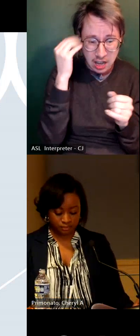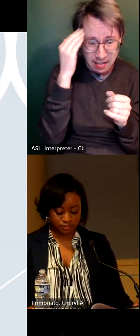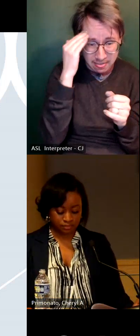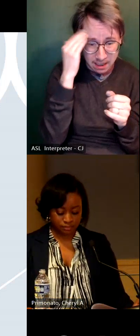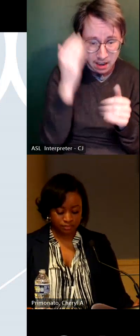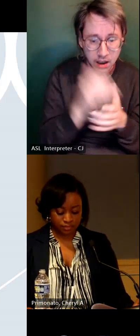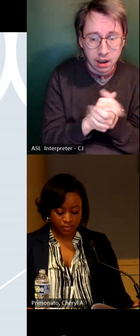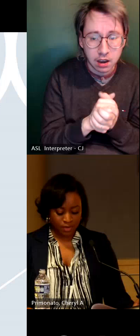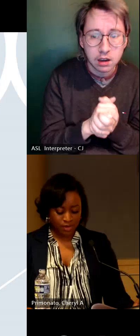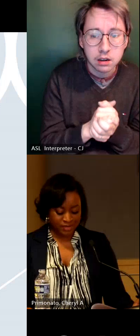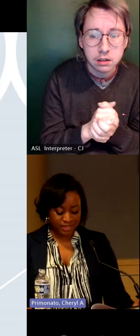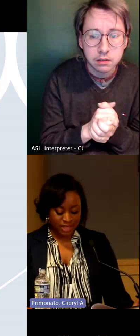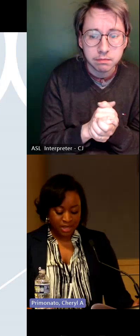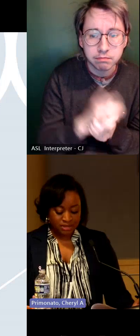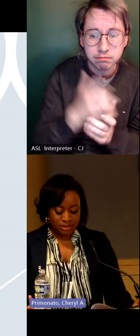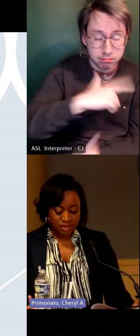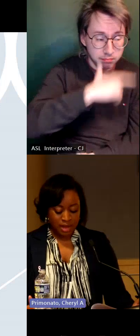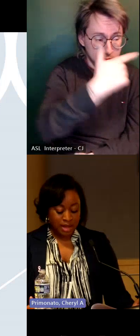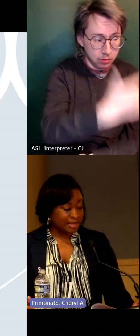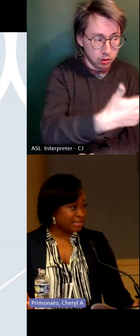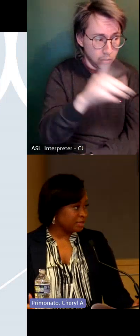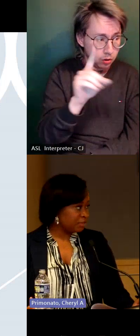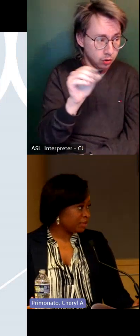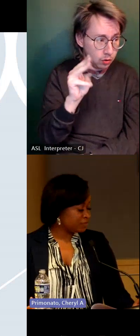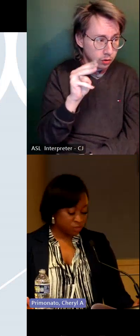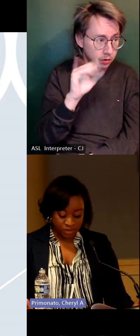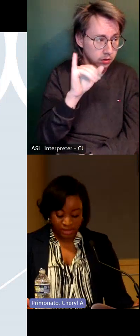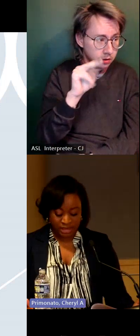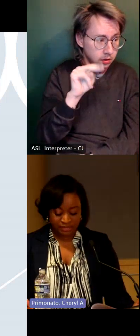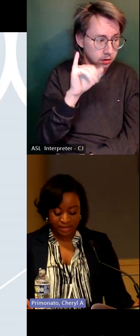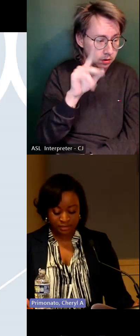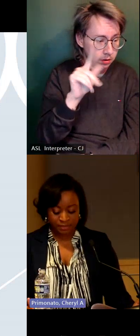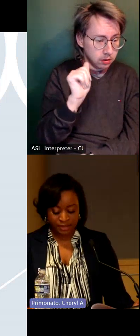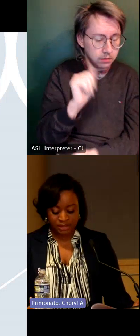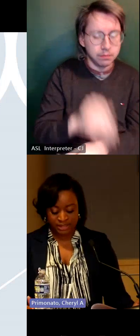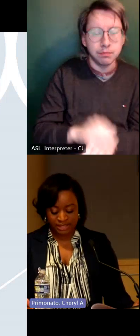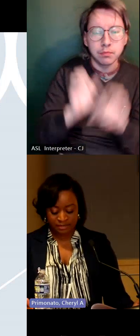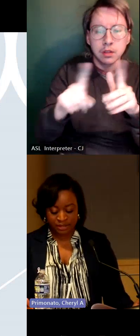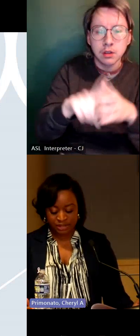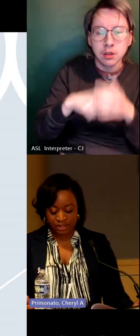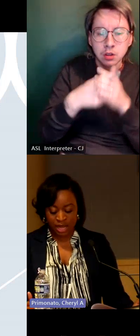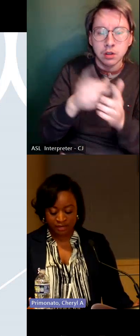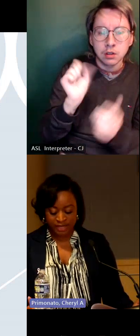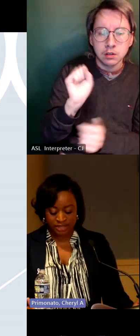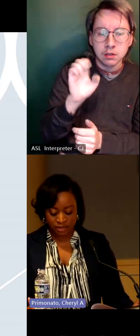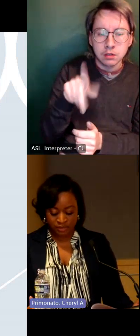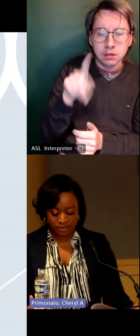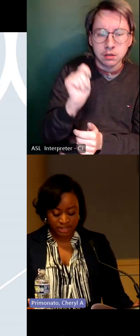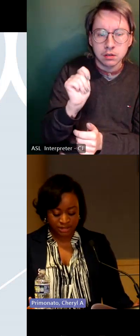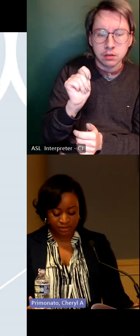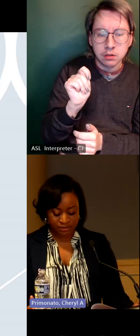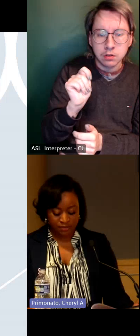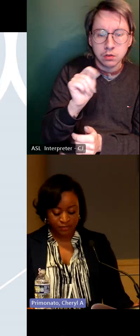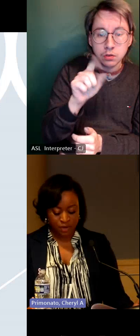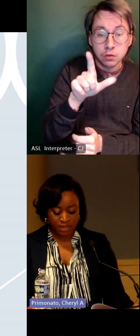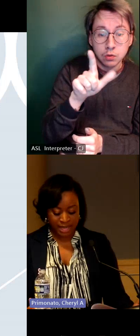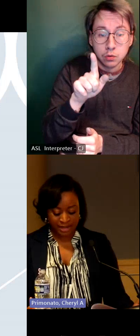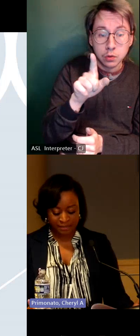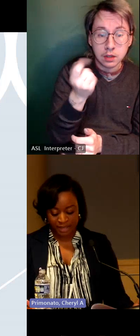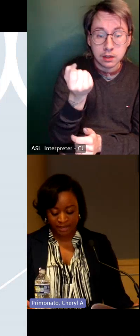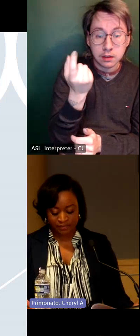Brown. Right. So, in September of 2011, PRT established an IRS Code